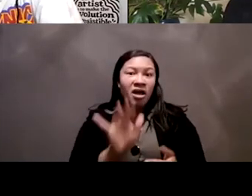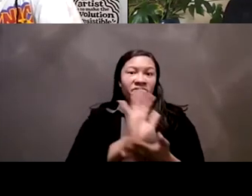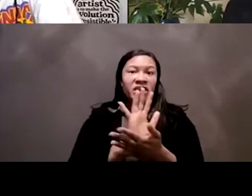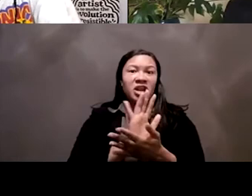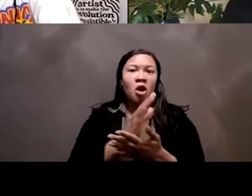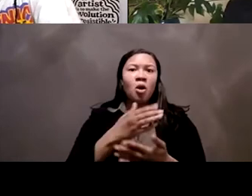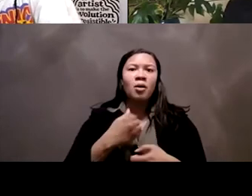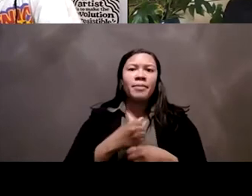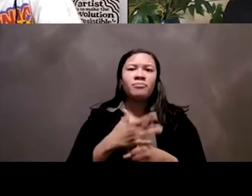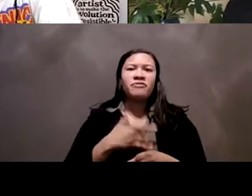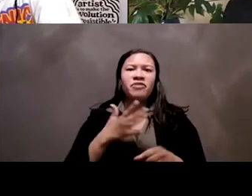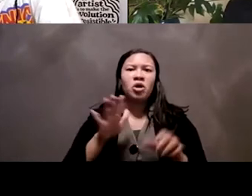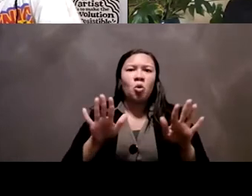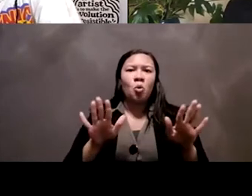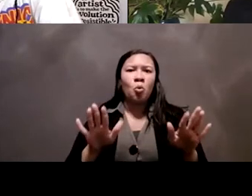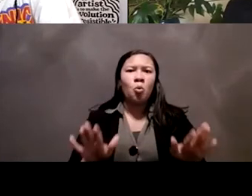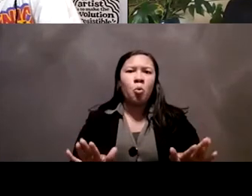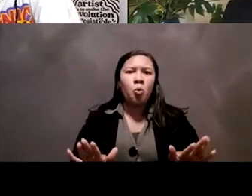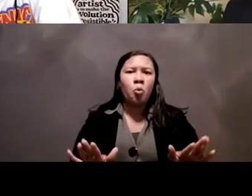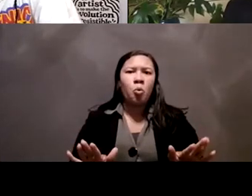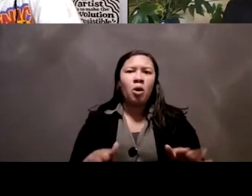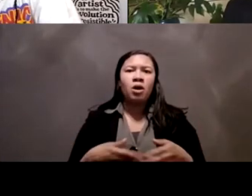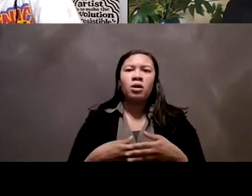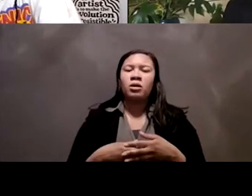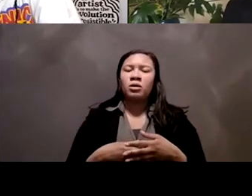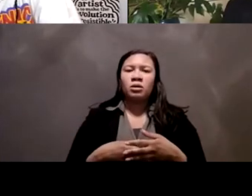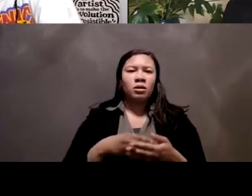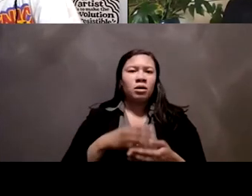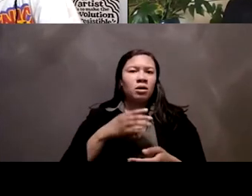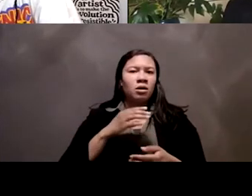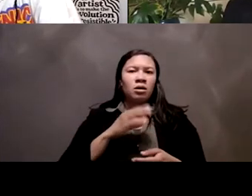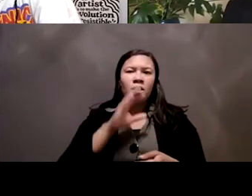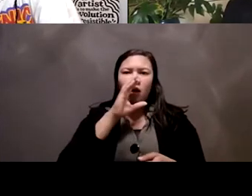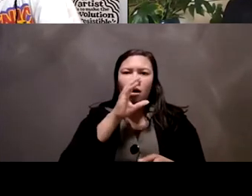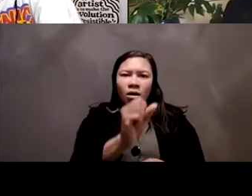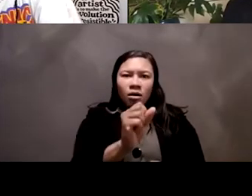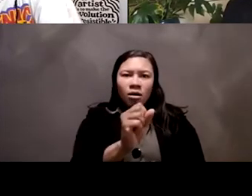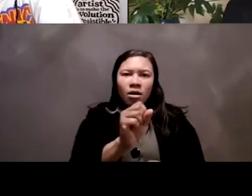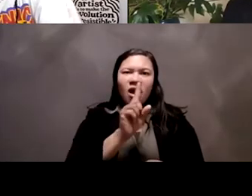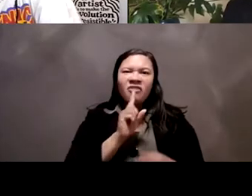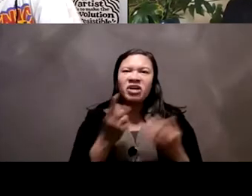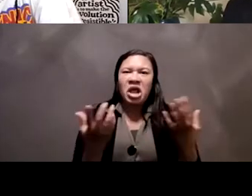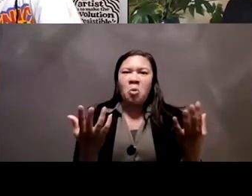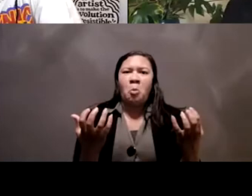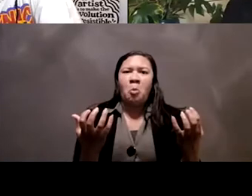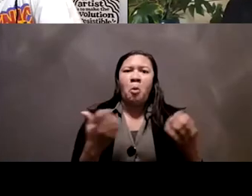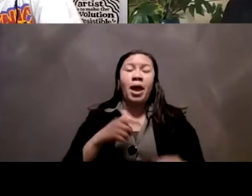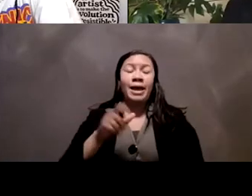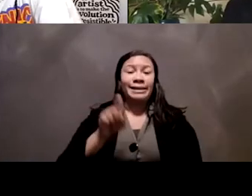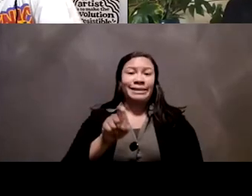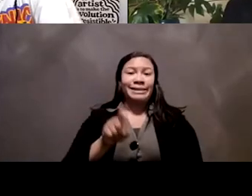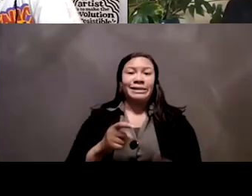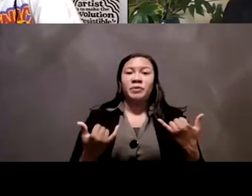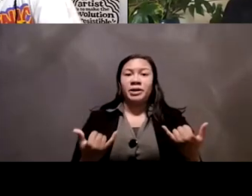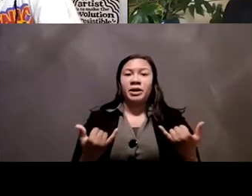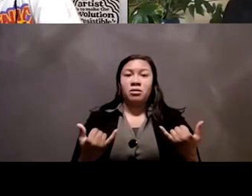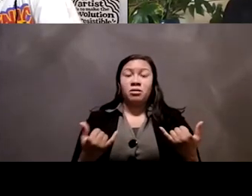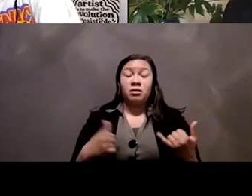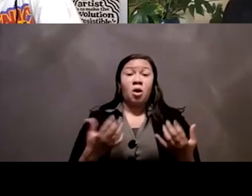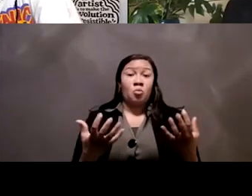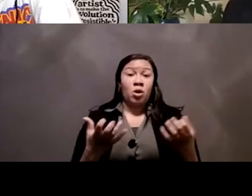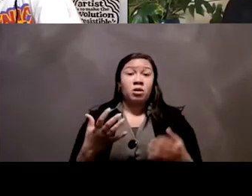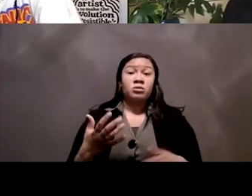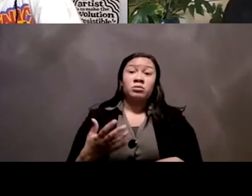And I think that that's really what I want and need right now. It's like, I want to fill